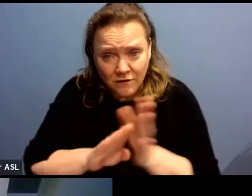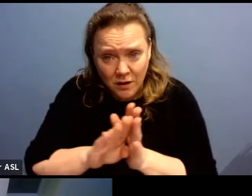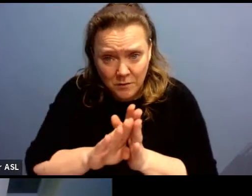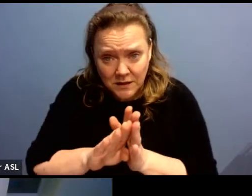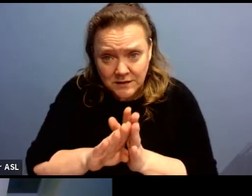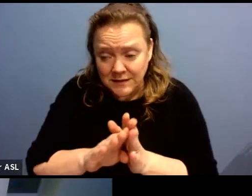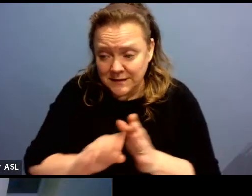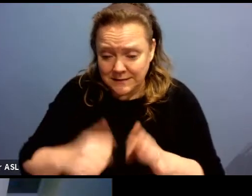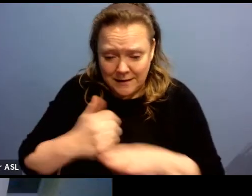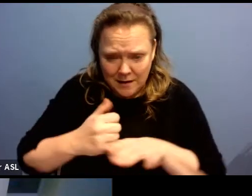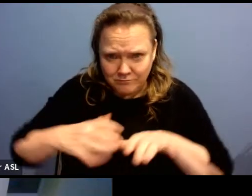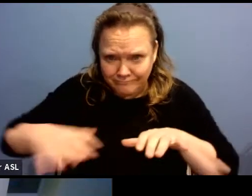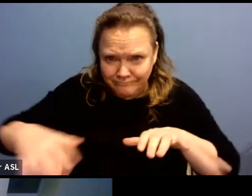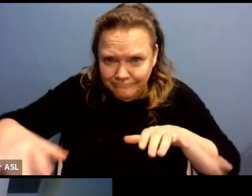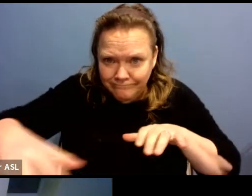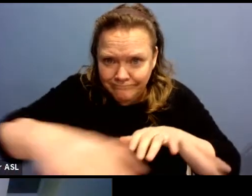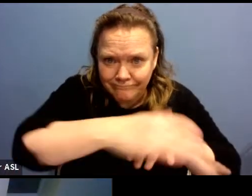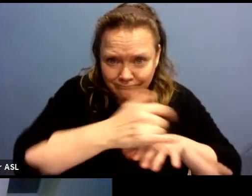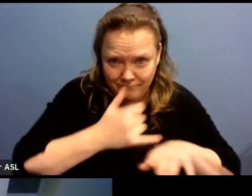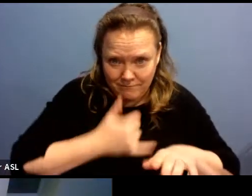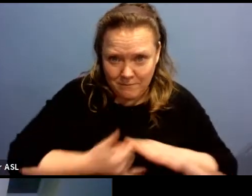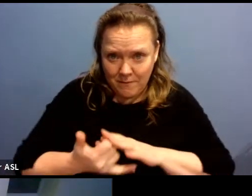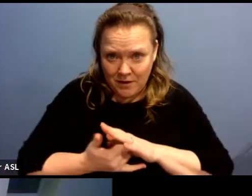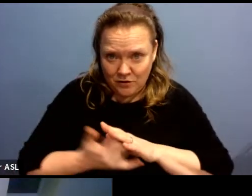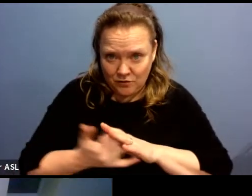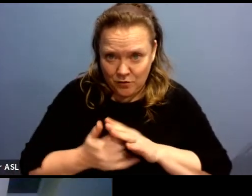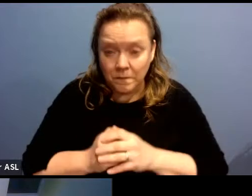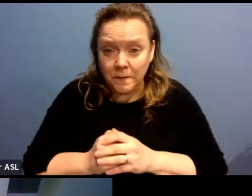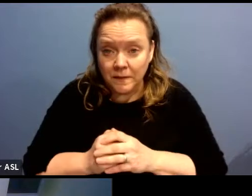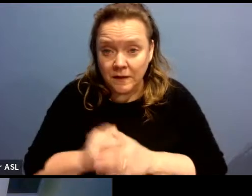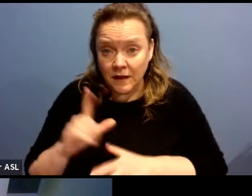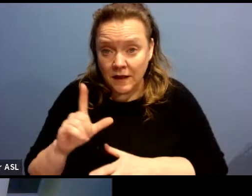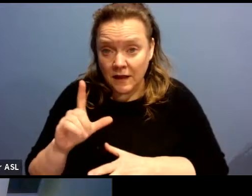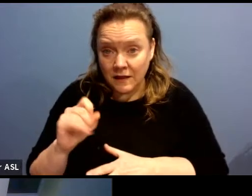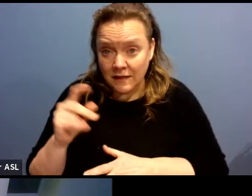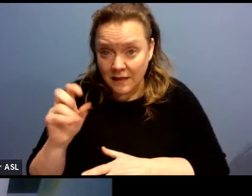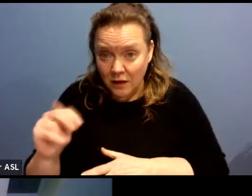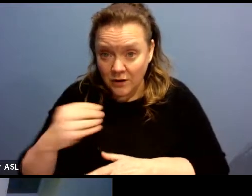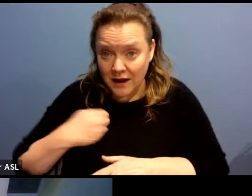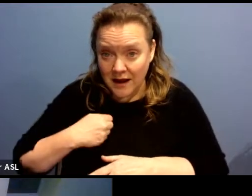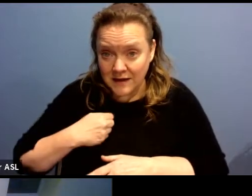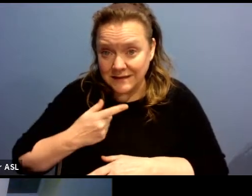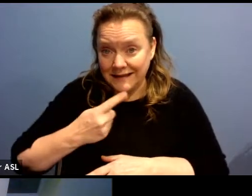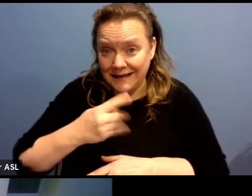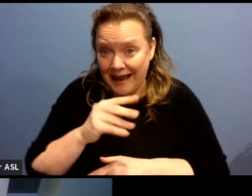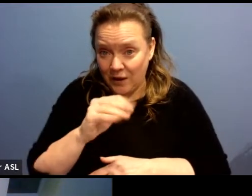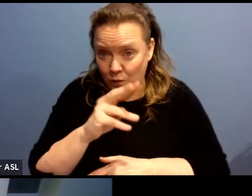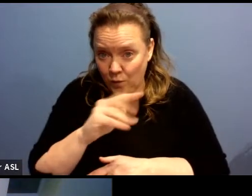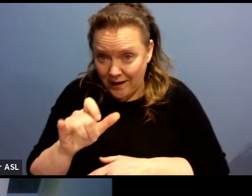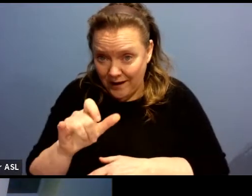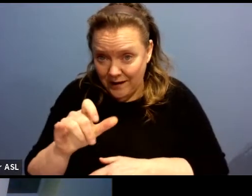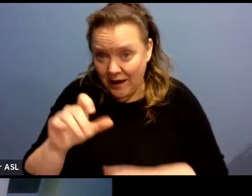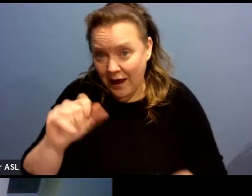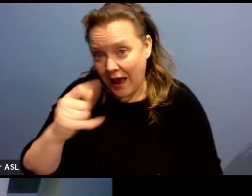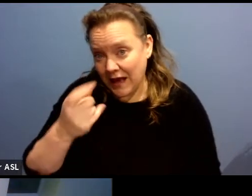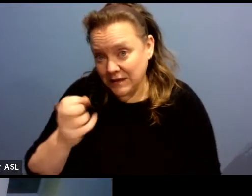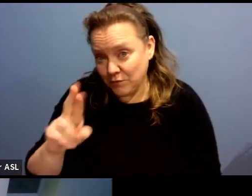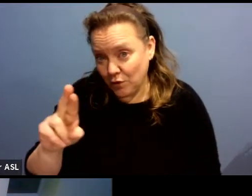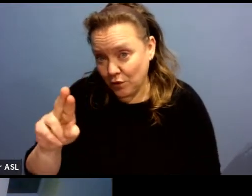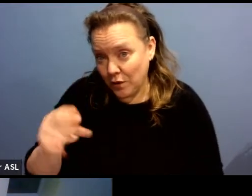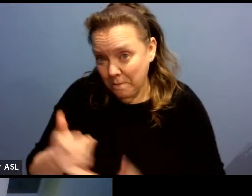metro stations. In Loudoun, our metro stations include the Loudoun Gateway, the Ashburn Metro Station, and